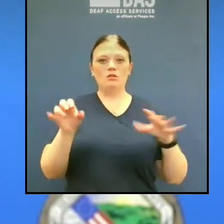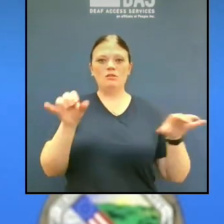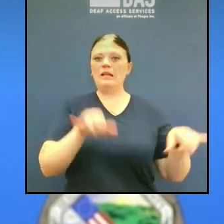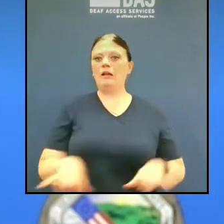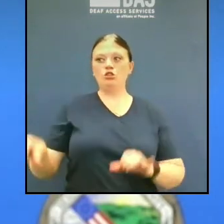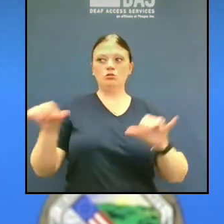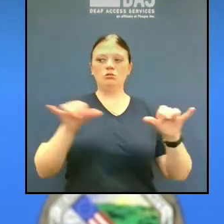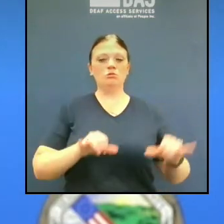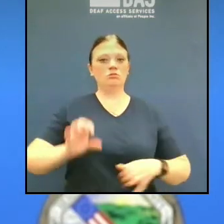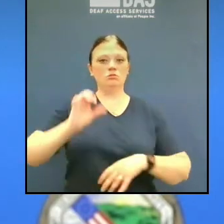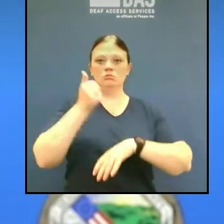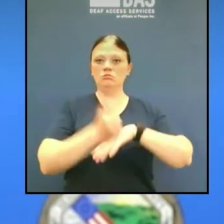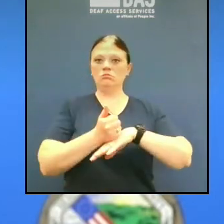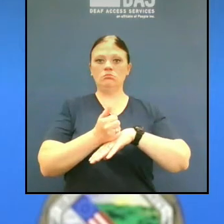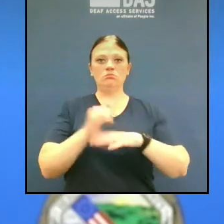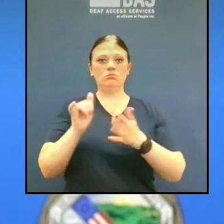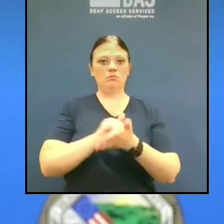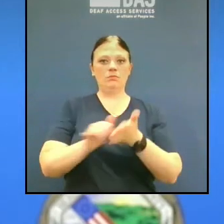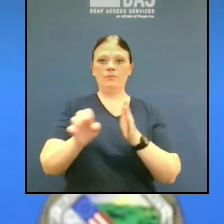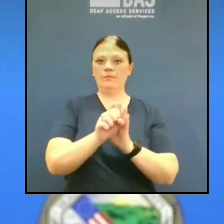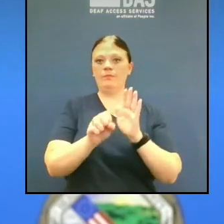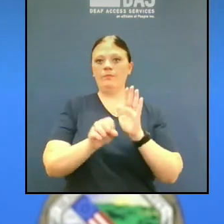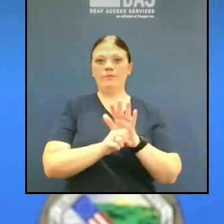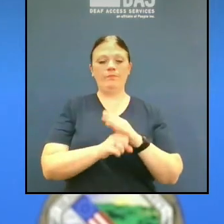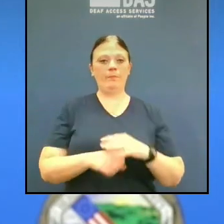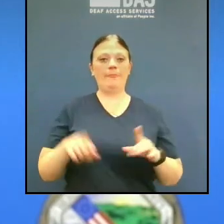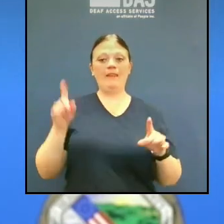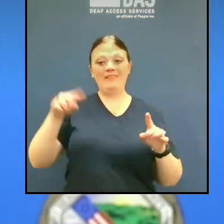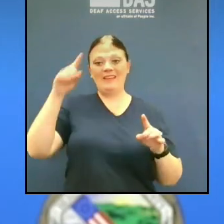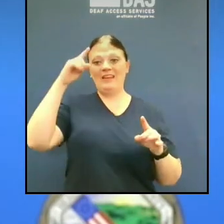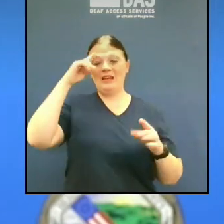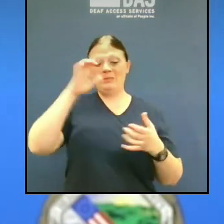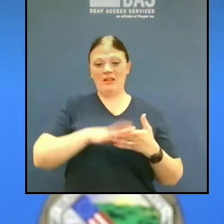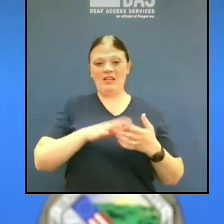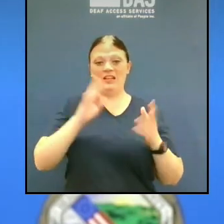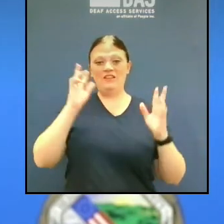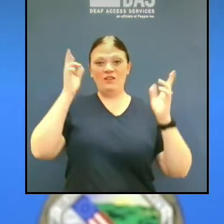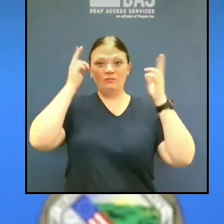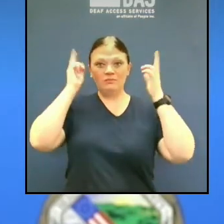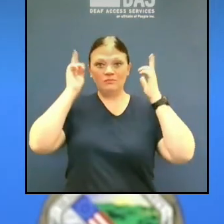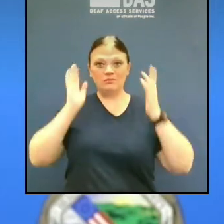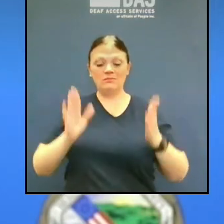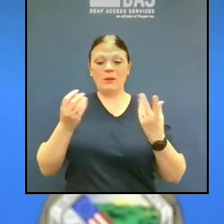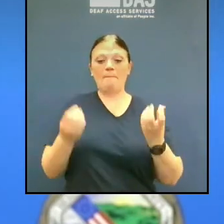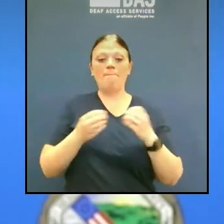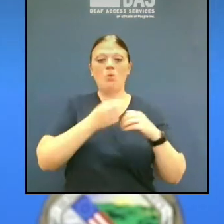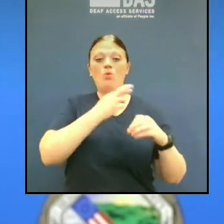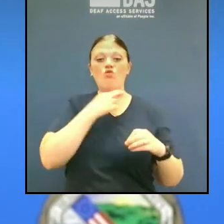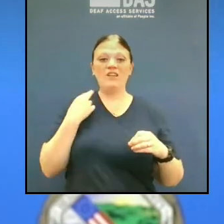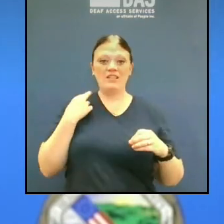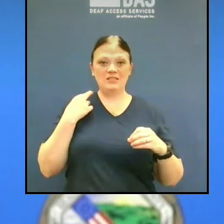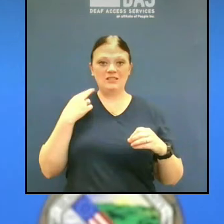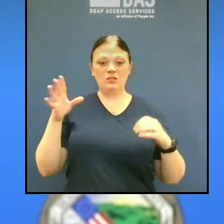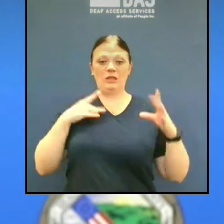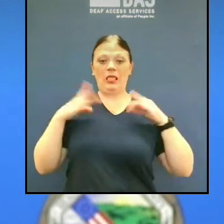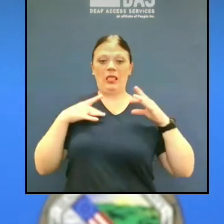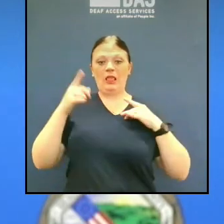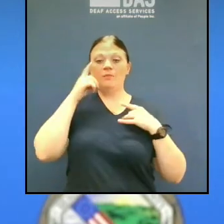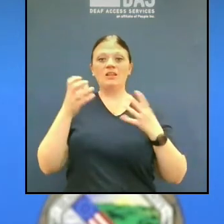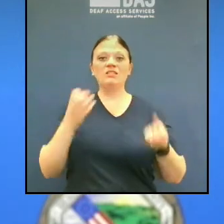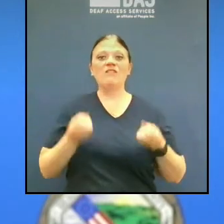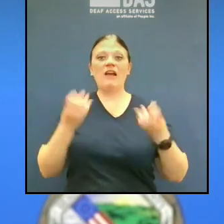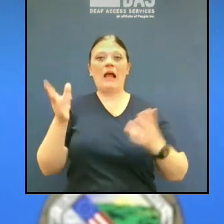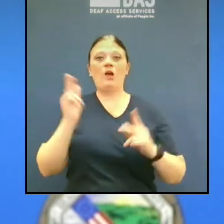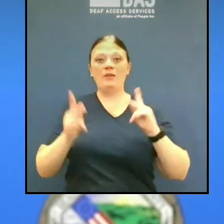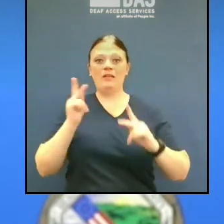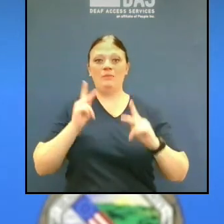standards that New York State has put in place. They believe that the barbers and stylists are more at risk for catching it because of the number of